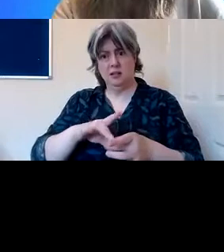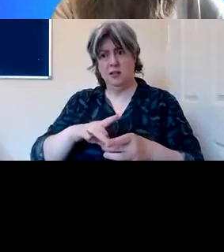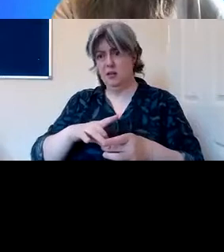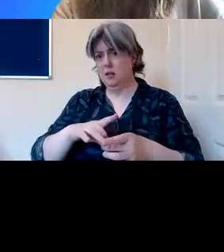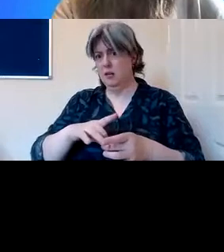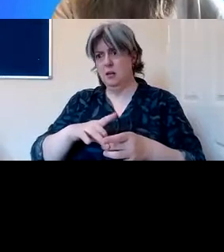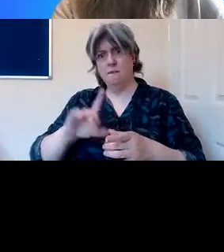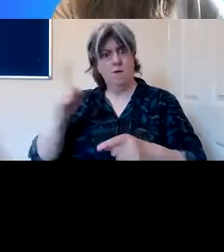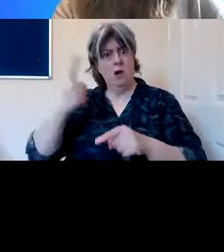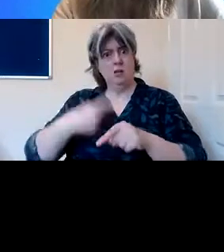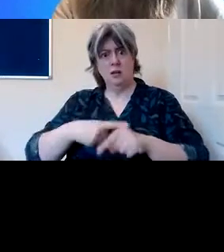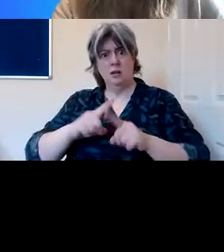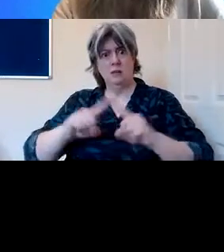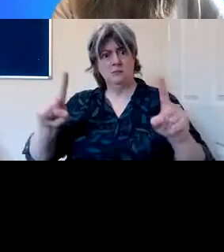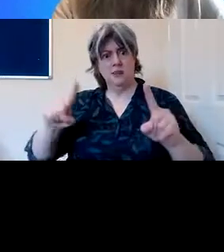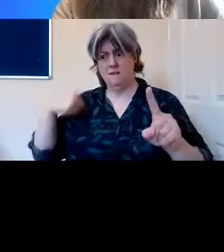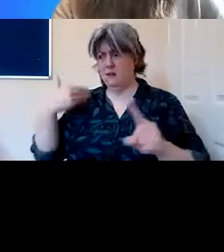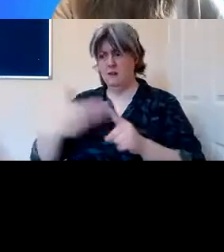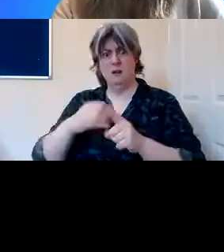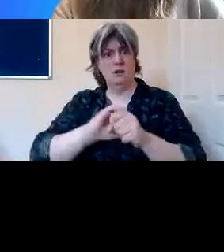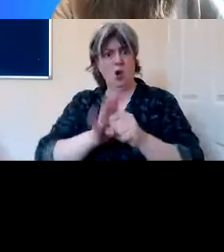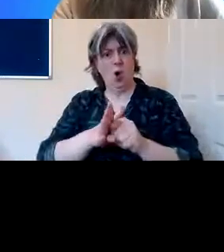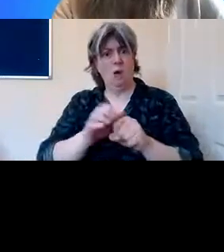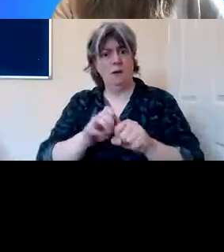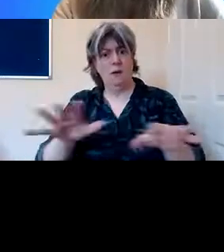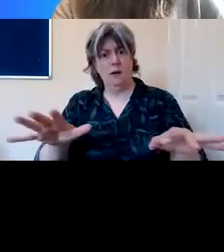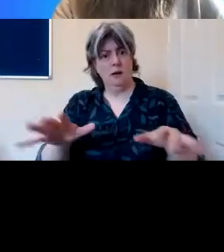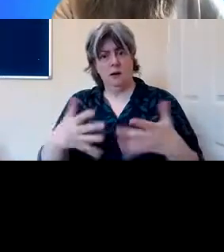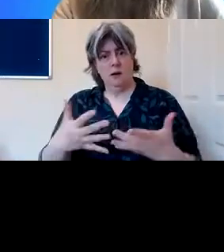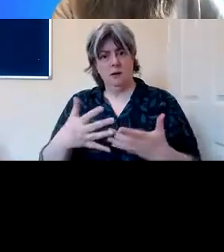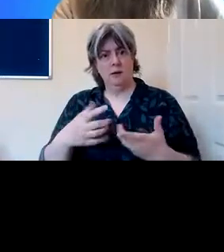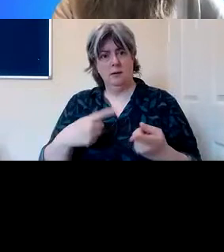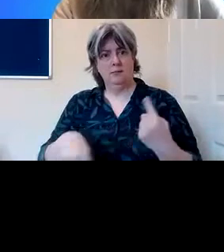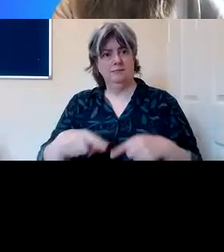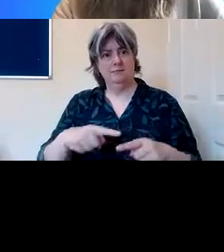and we have taken for granted the fact that key workers have made the contribution that they have.